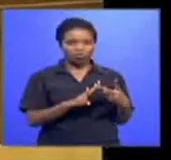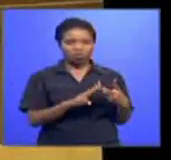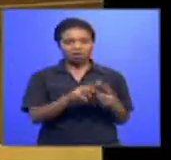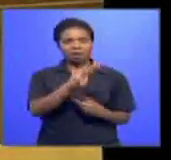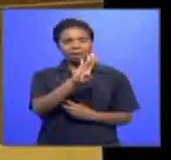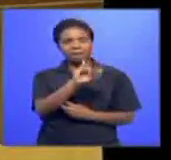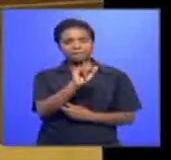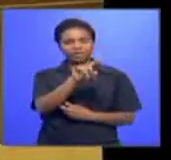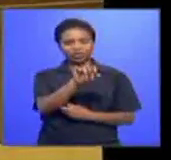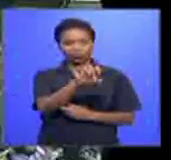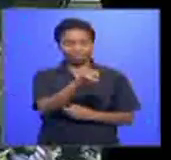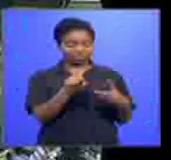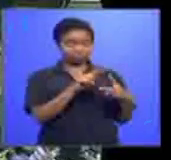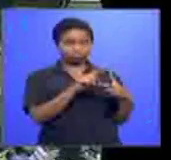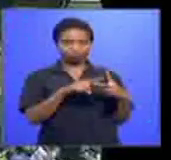Bezos.